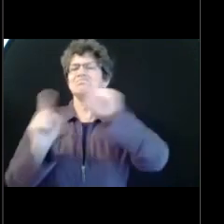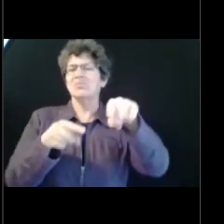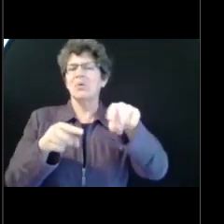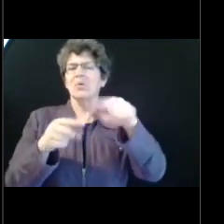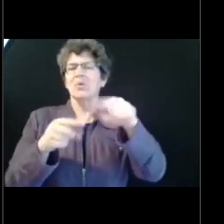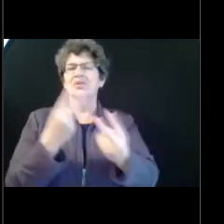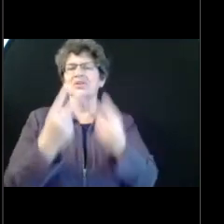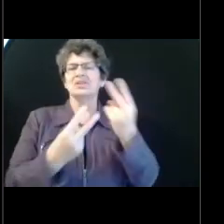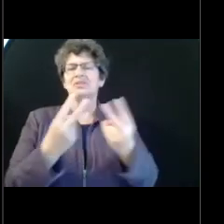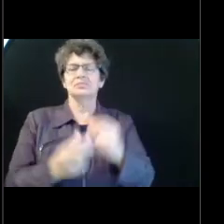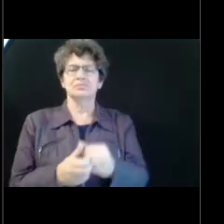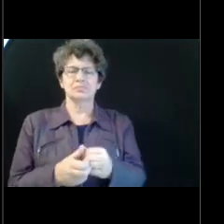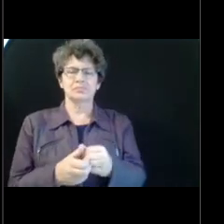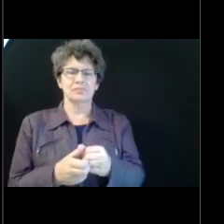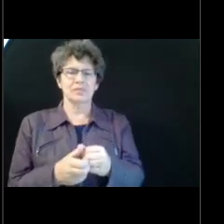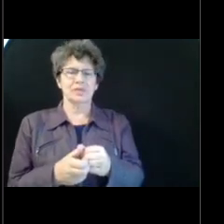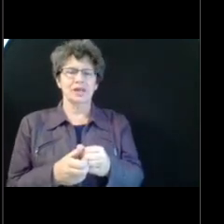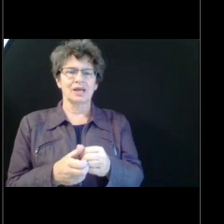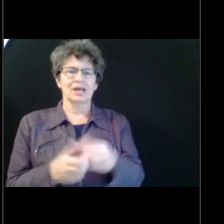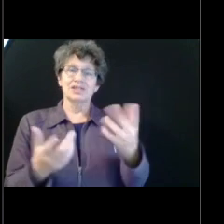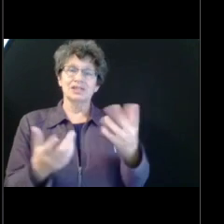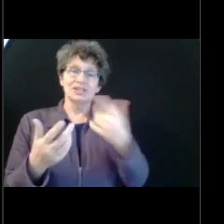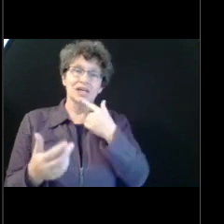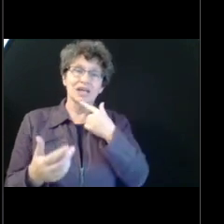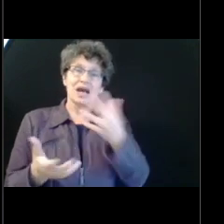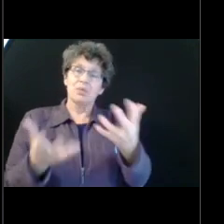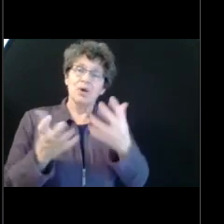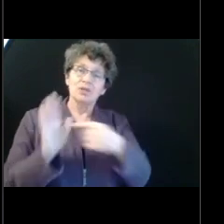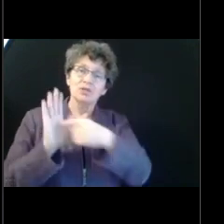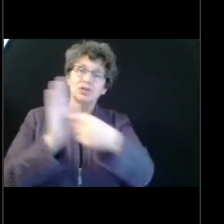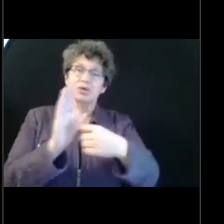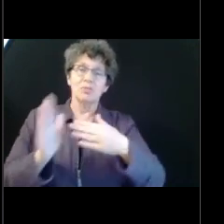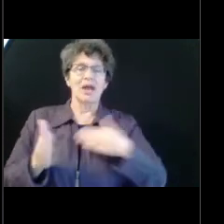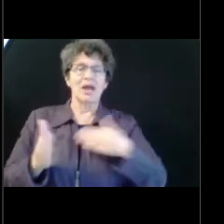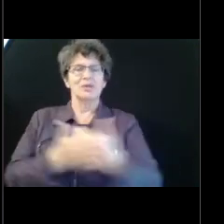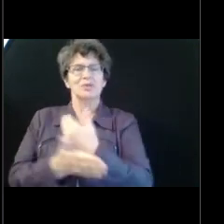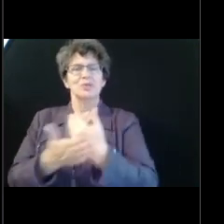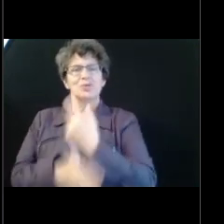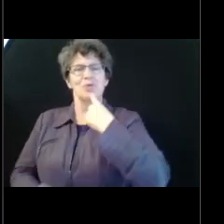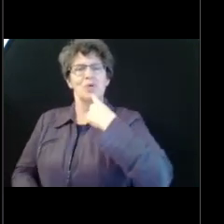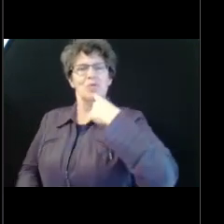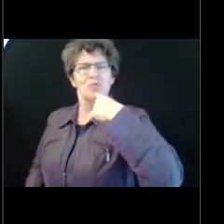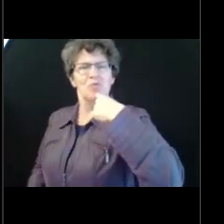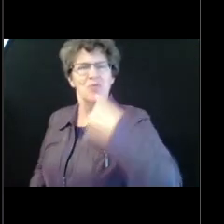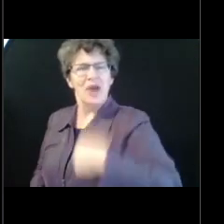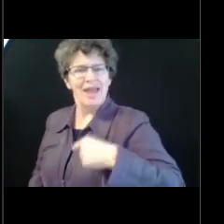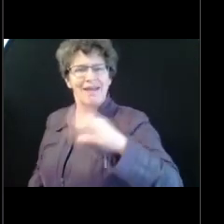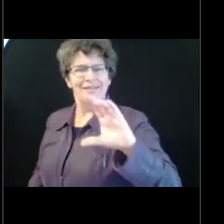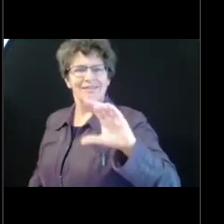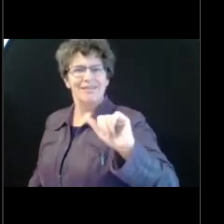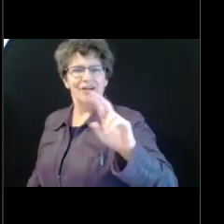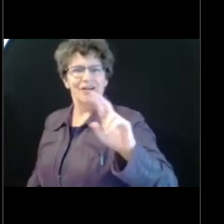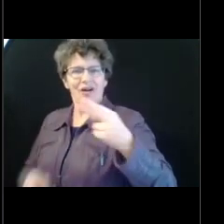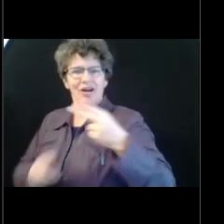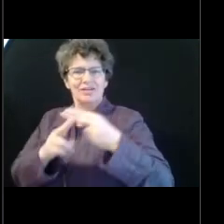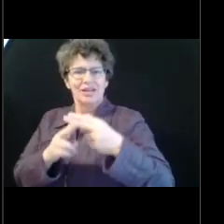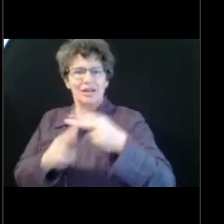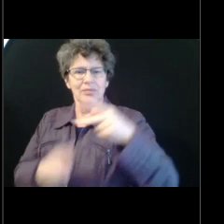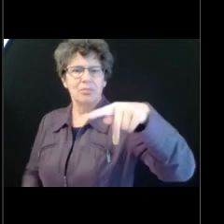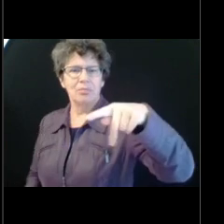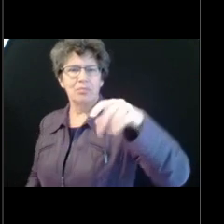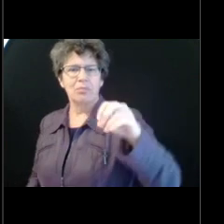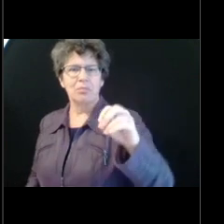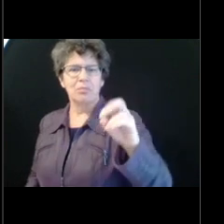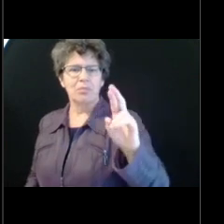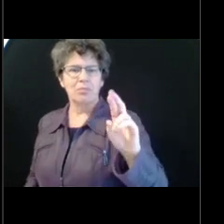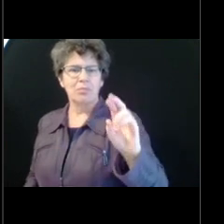said, I would like to show you my new Porsche, my new red Porsche. If you look closely off her right